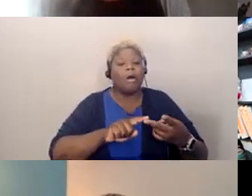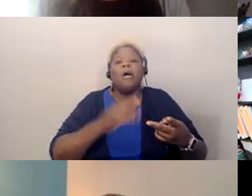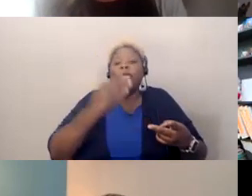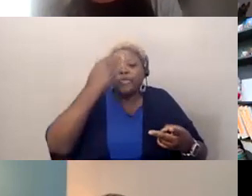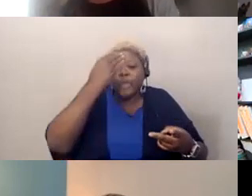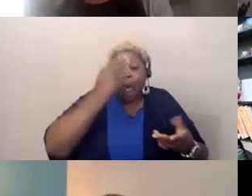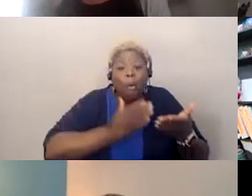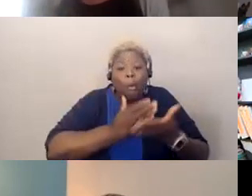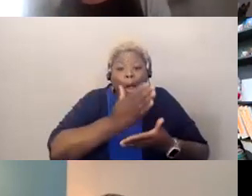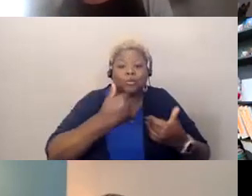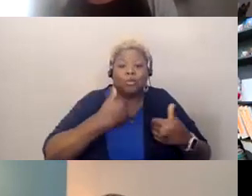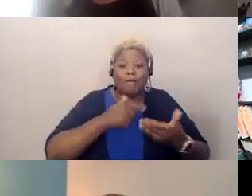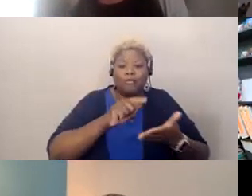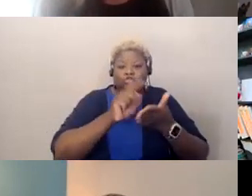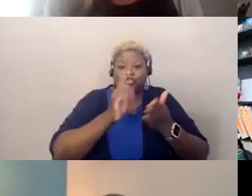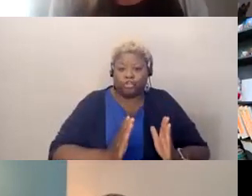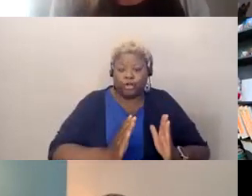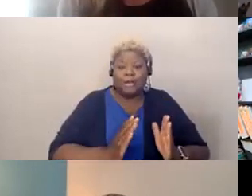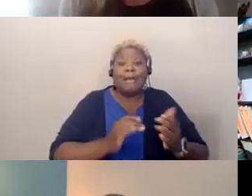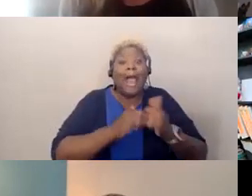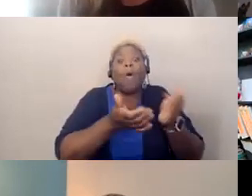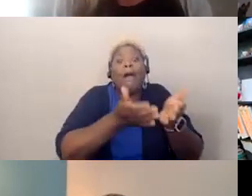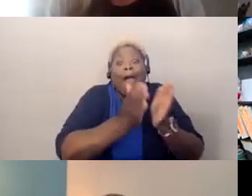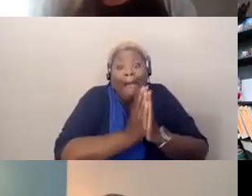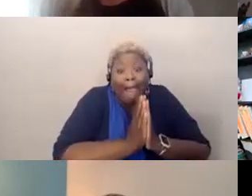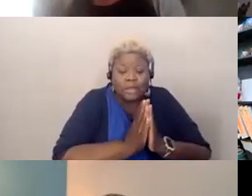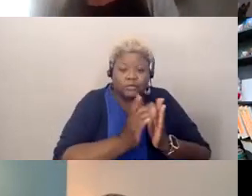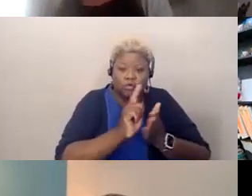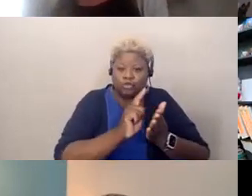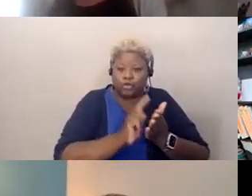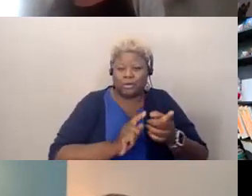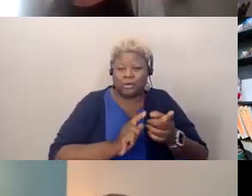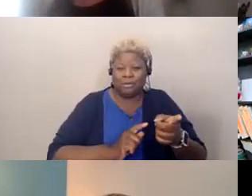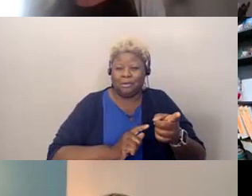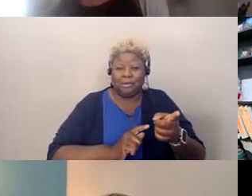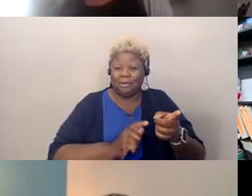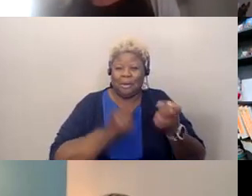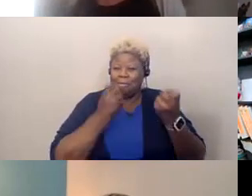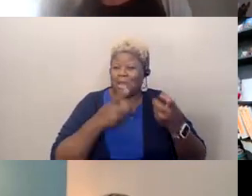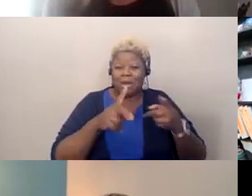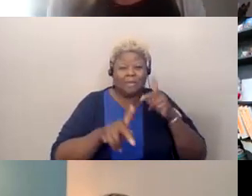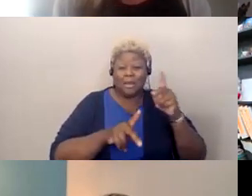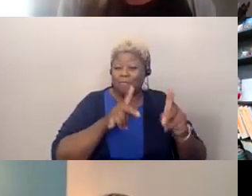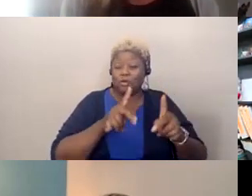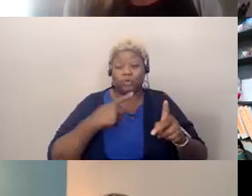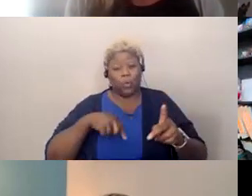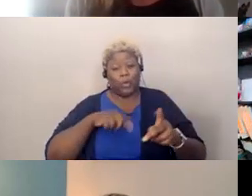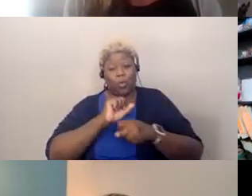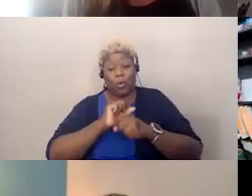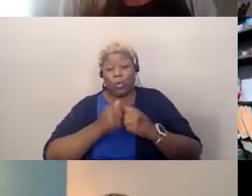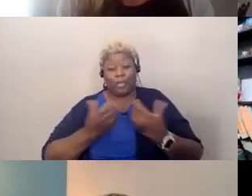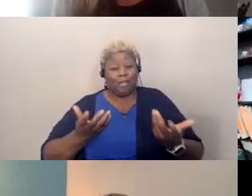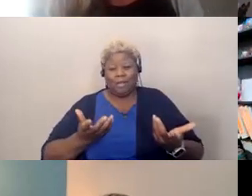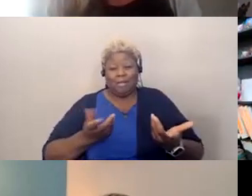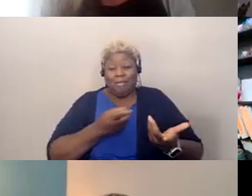what their right to an attorney would include, how to ask for an attorney. And those are skill sets that many of the individuals that we work with are unable